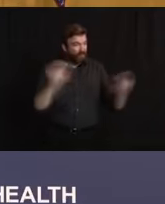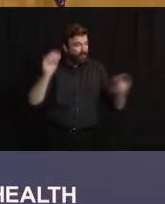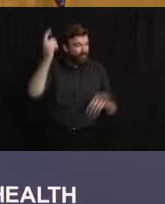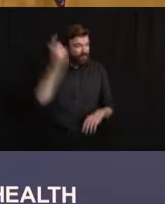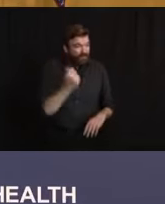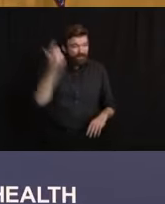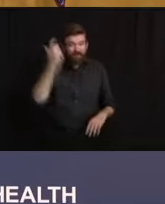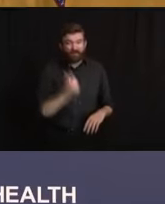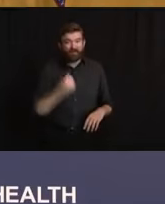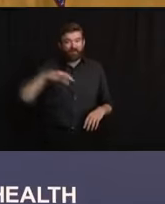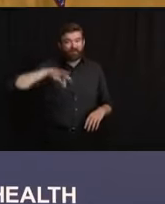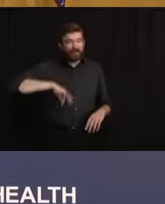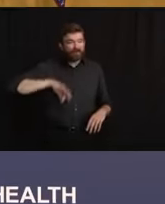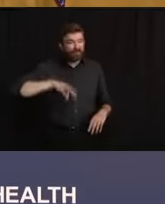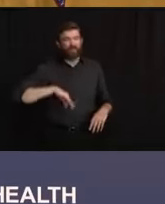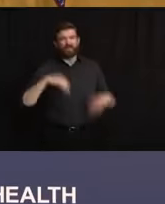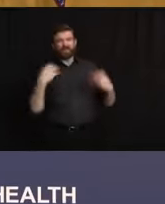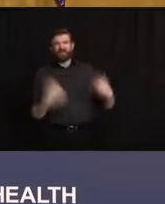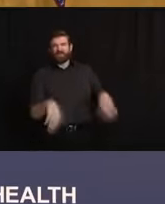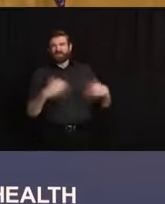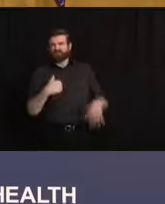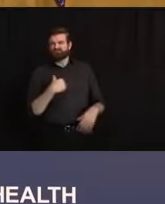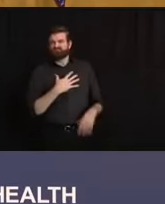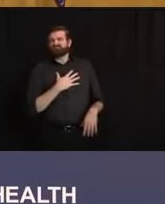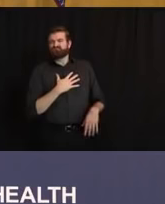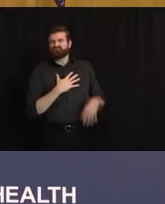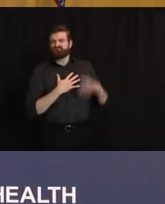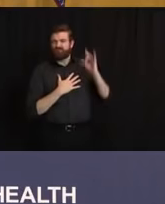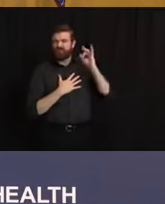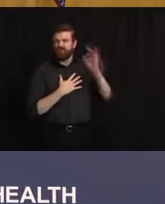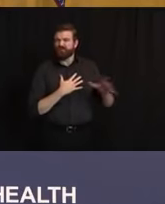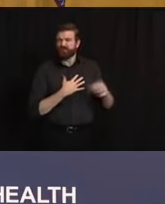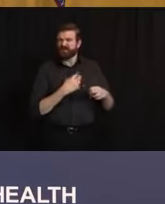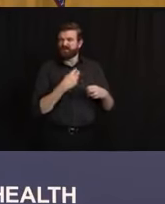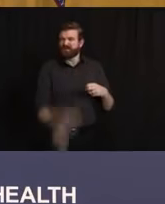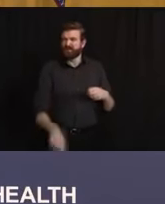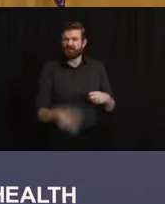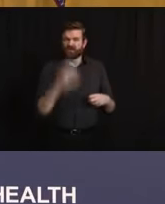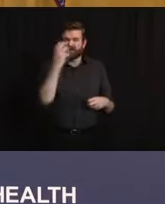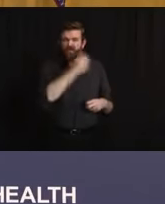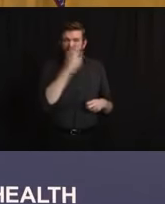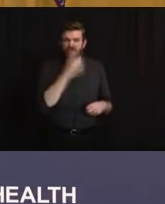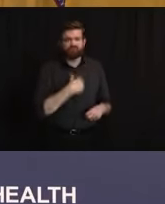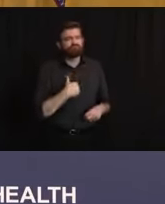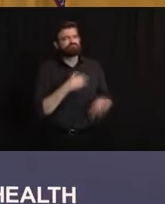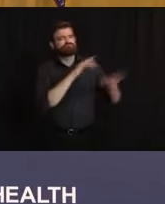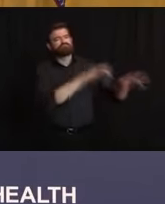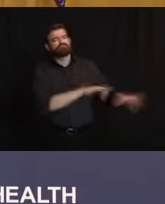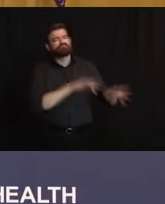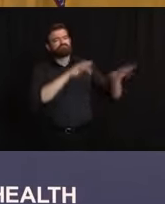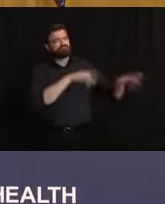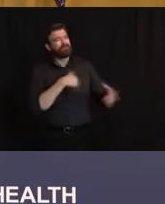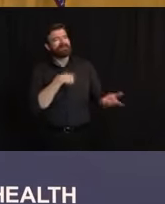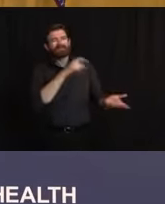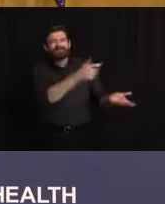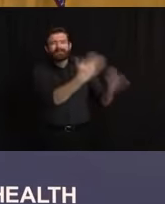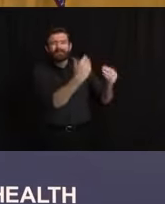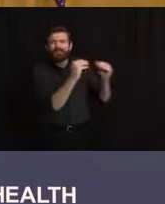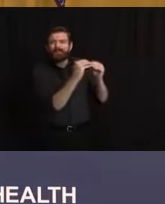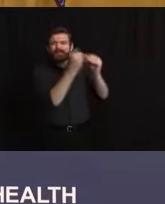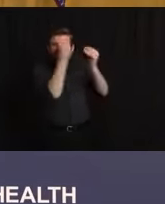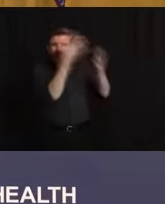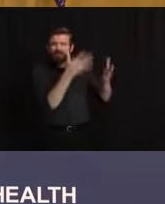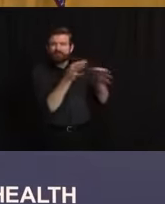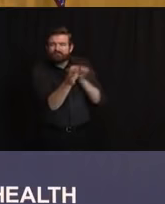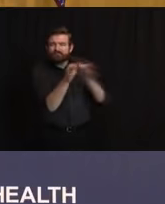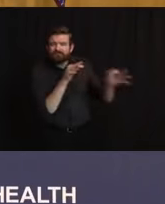their benefits. Not unending sympathy for them, but we have to know what the details are. No comments on the lawsuits.